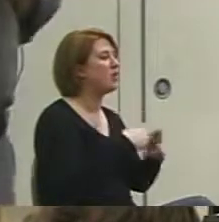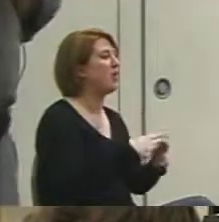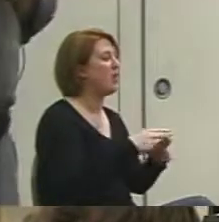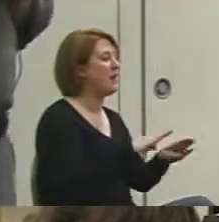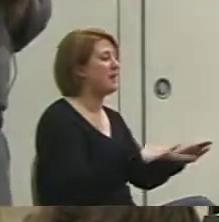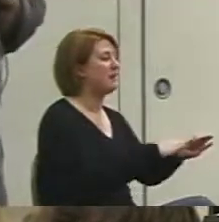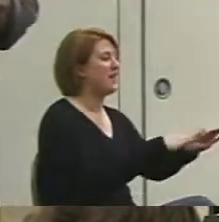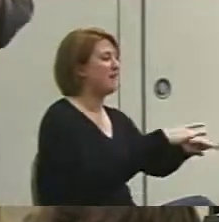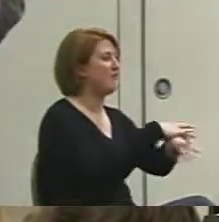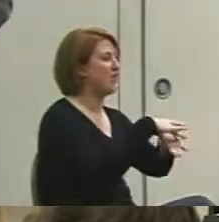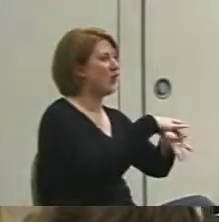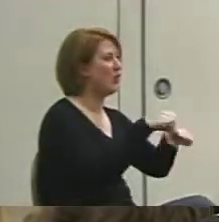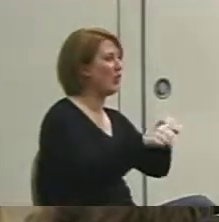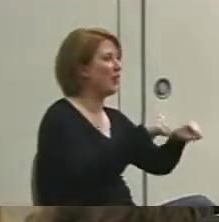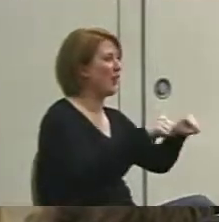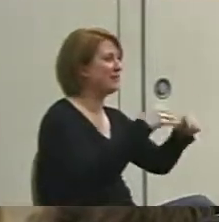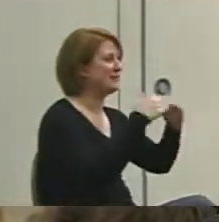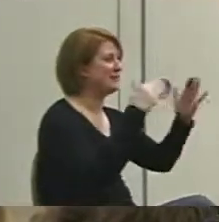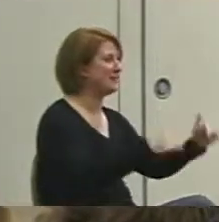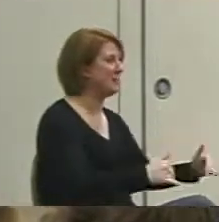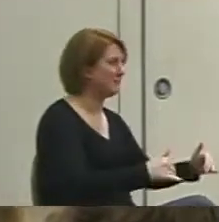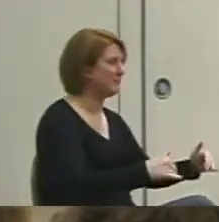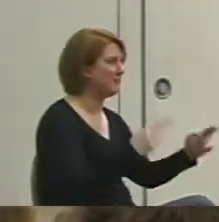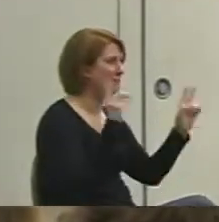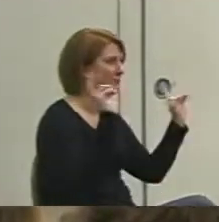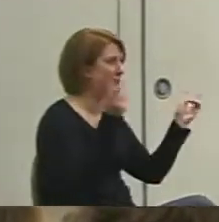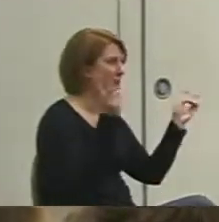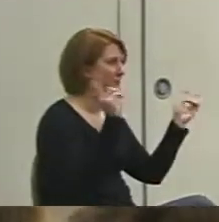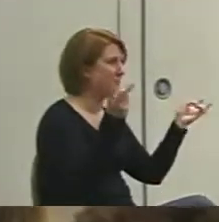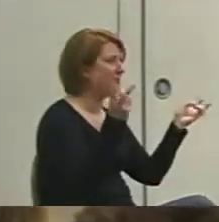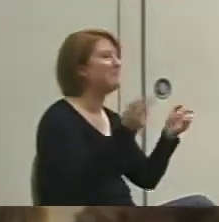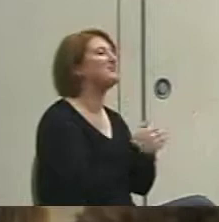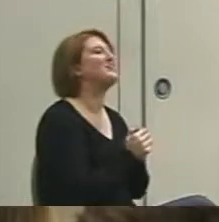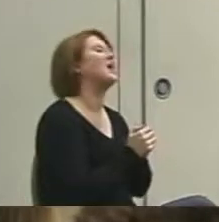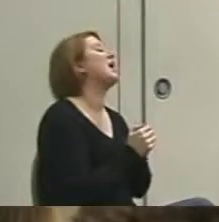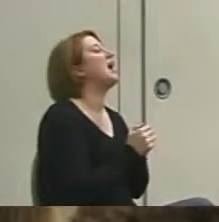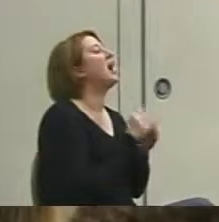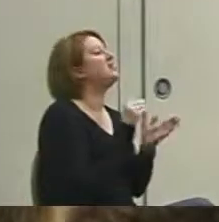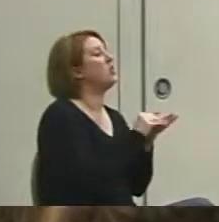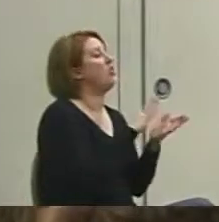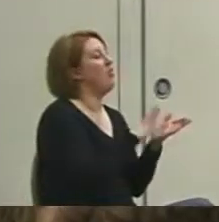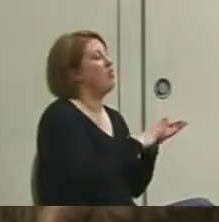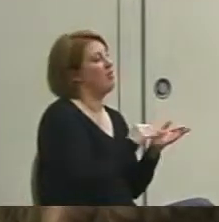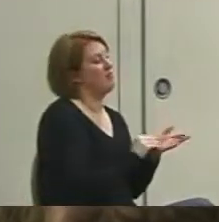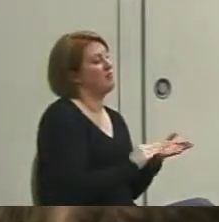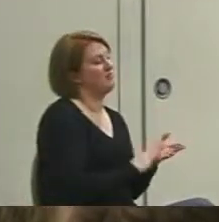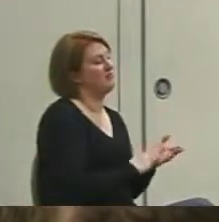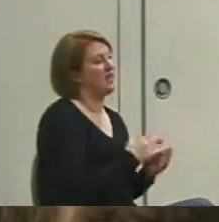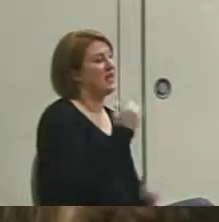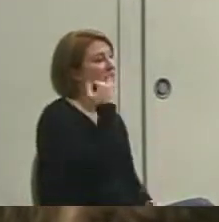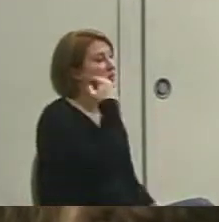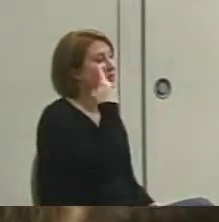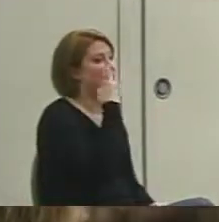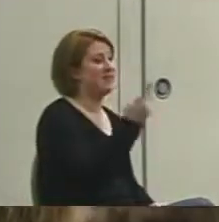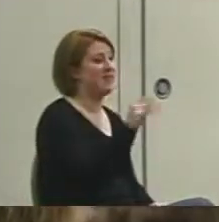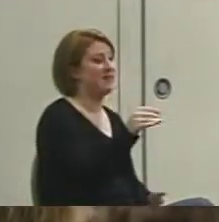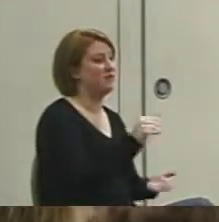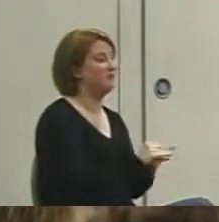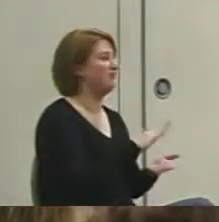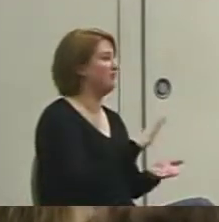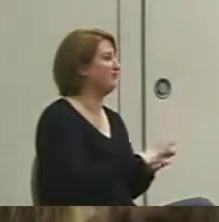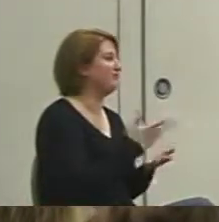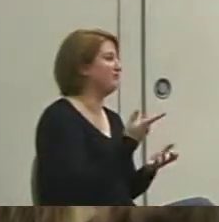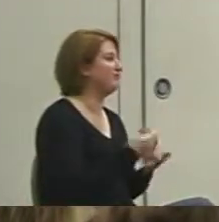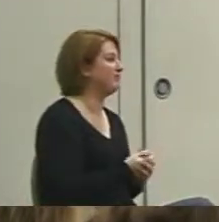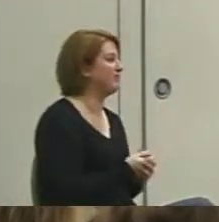behavior earthquakes system. And what that is it's a log. And when you see that behavior happen, you write it in a